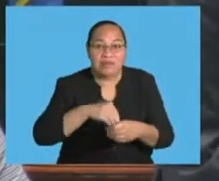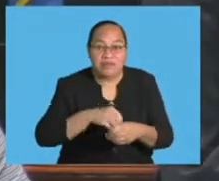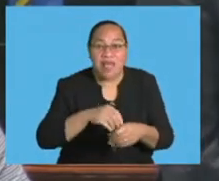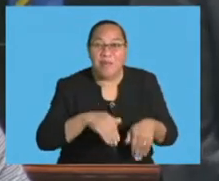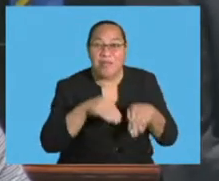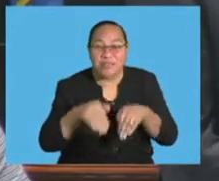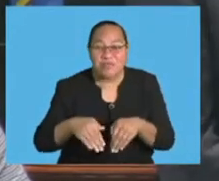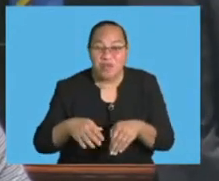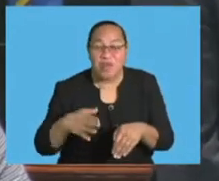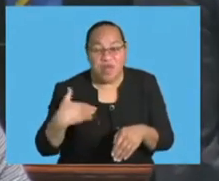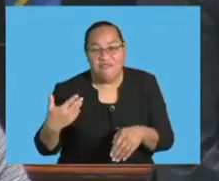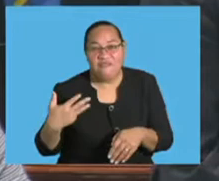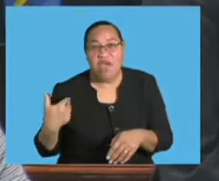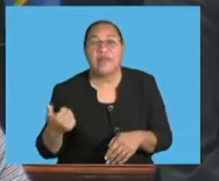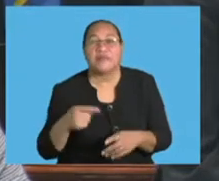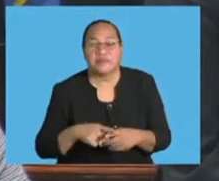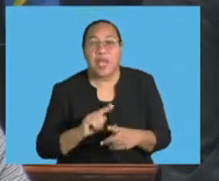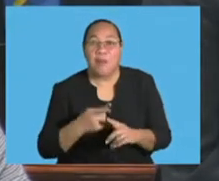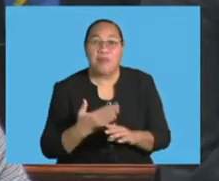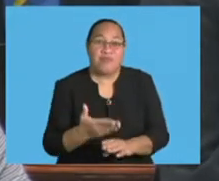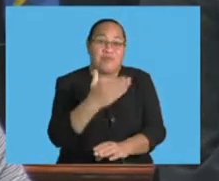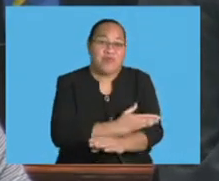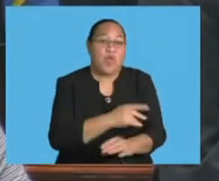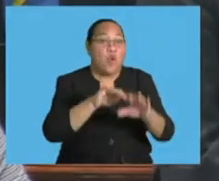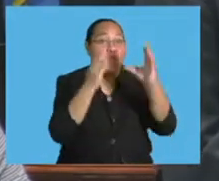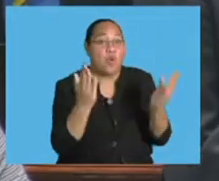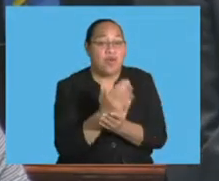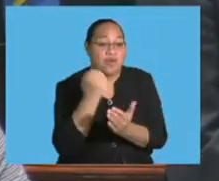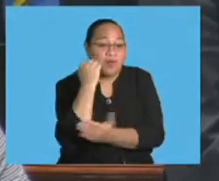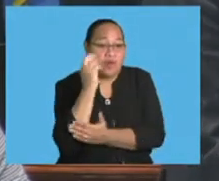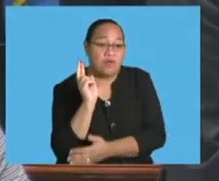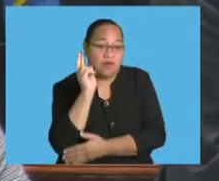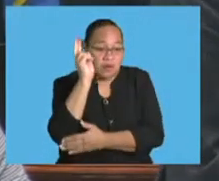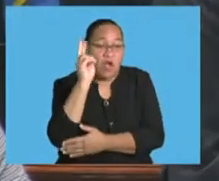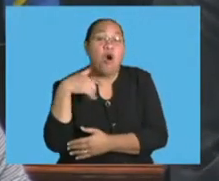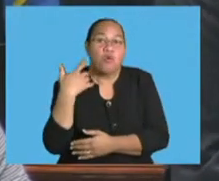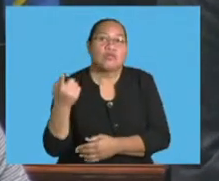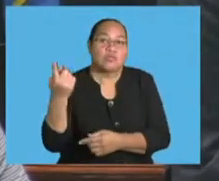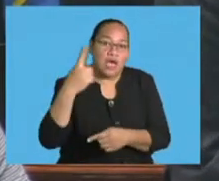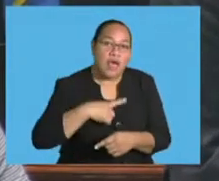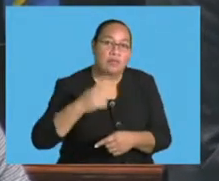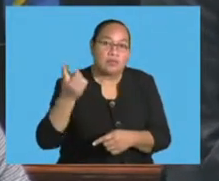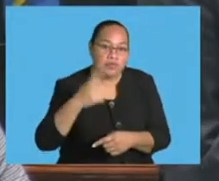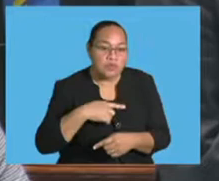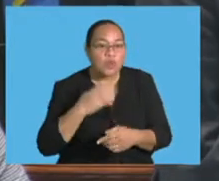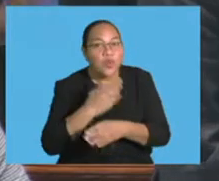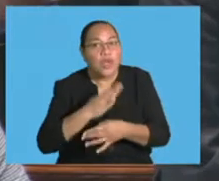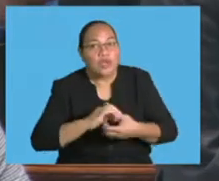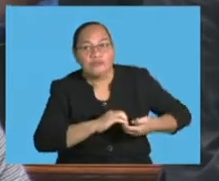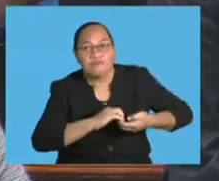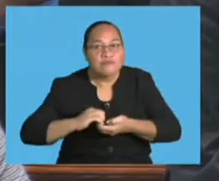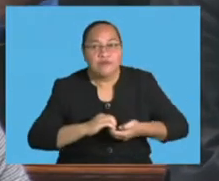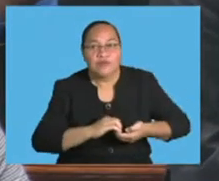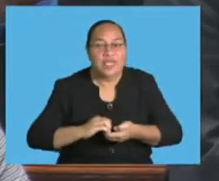such matches, Mr. Speaker said, all rugby representatives are here usually in the country to work with the Fiji Rugby